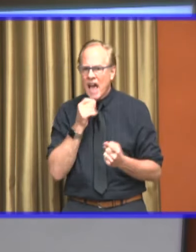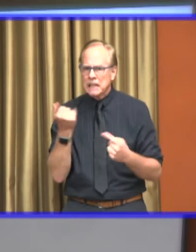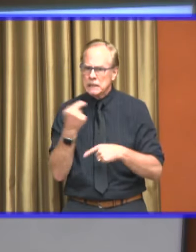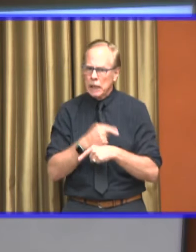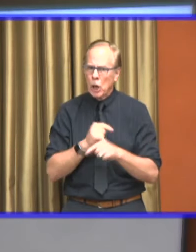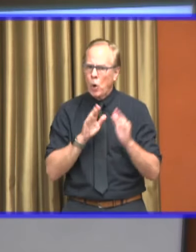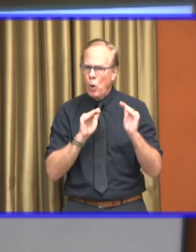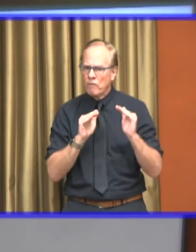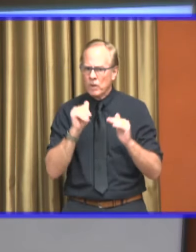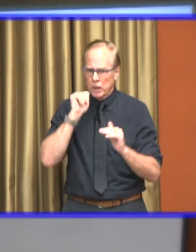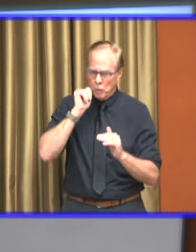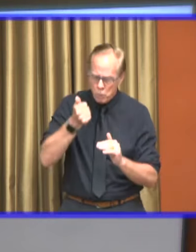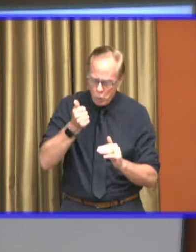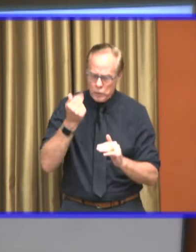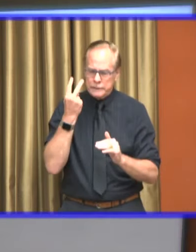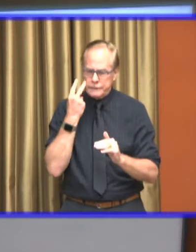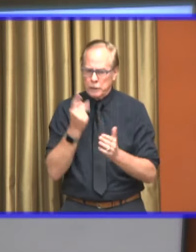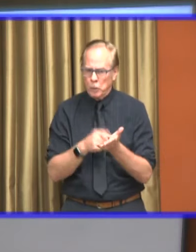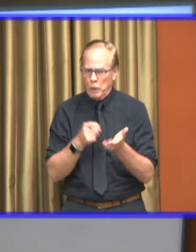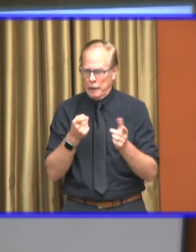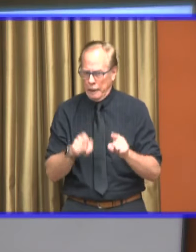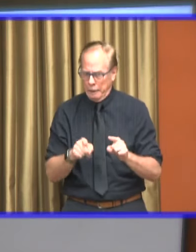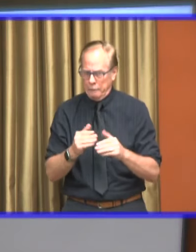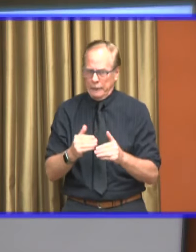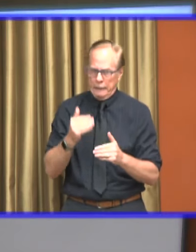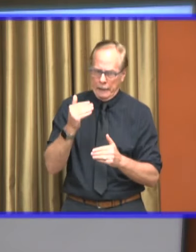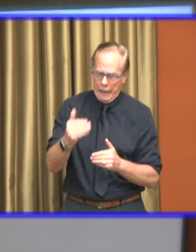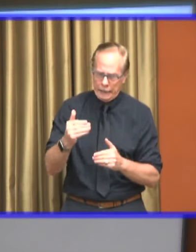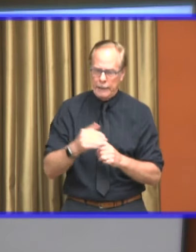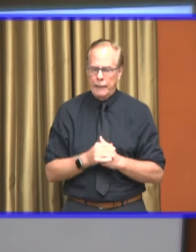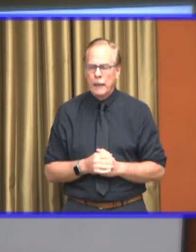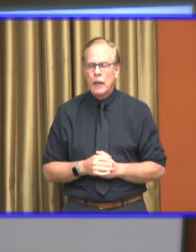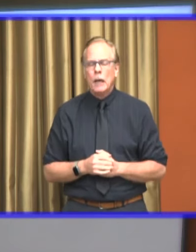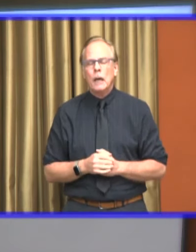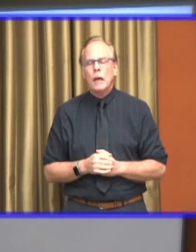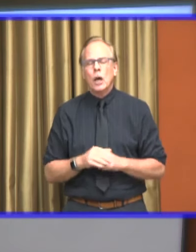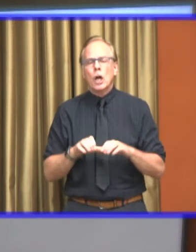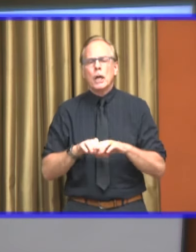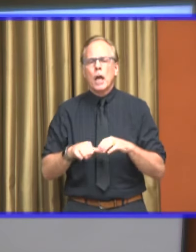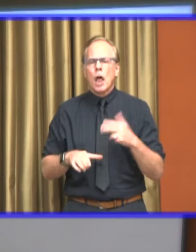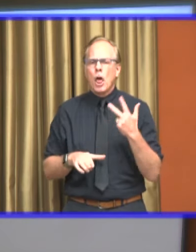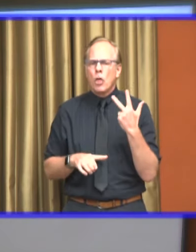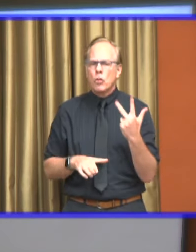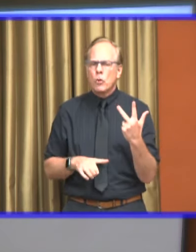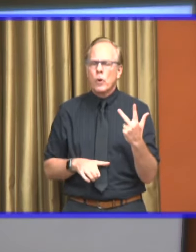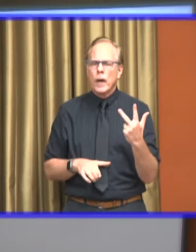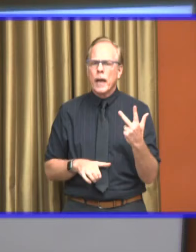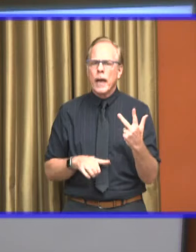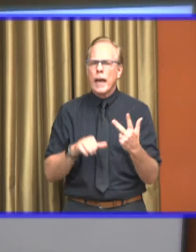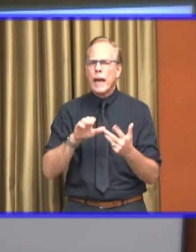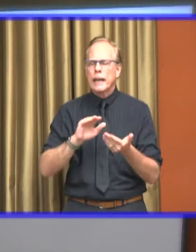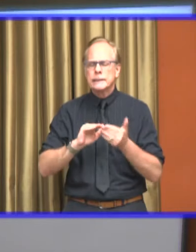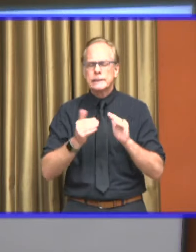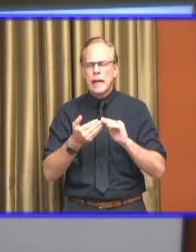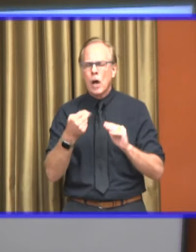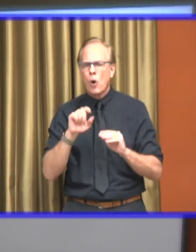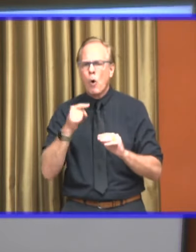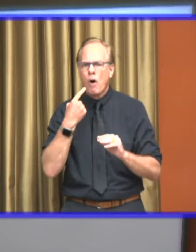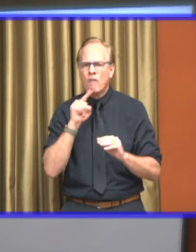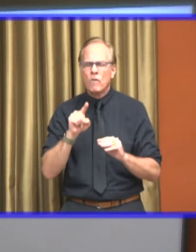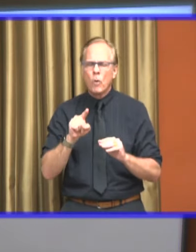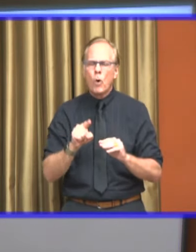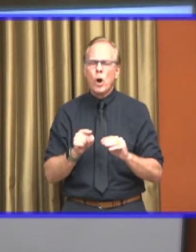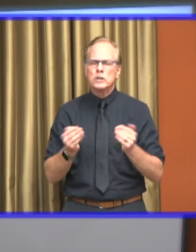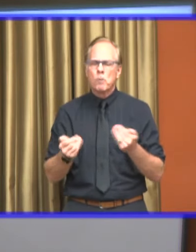tomorrow, and we'll see what that brings. We did do 3 virtual town halls for small business, mental health, and